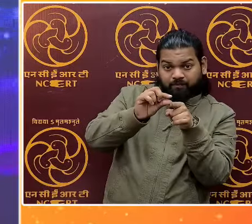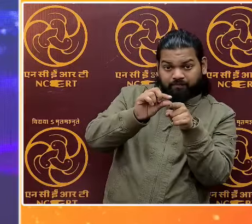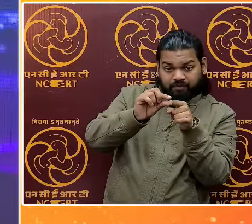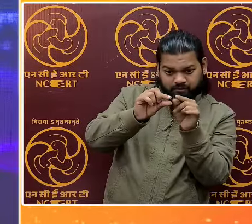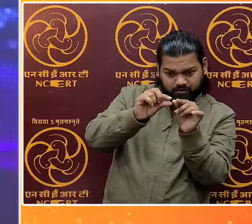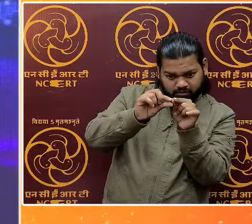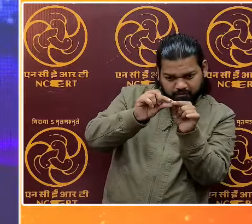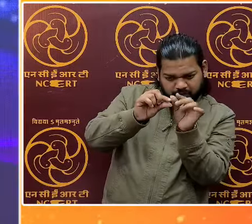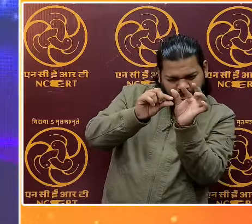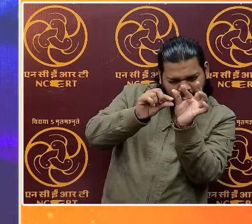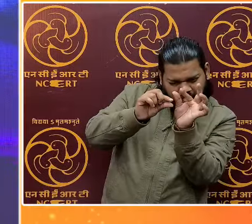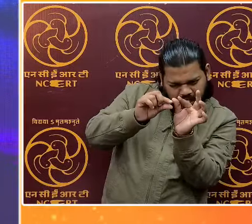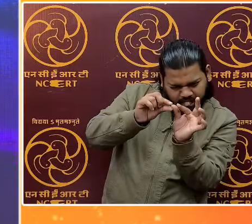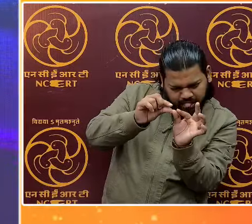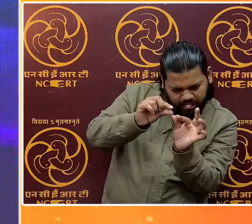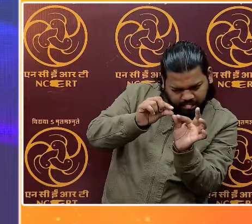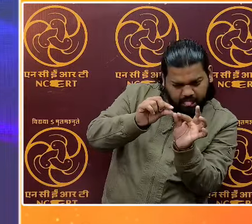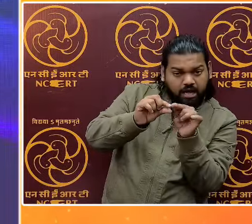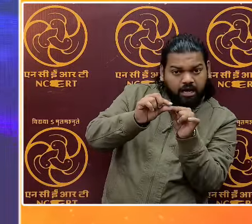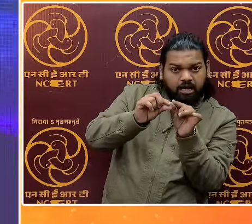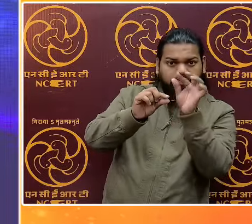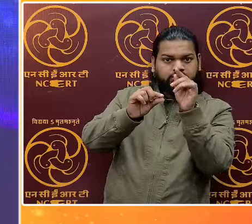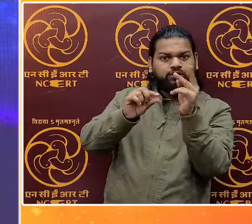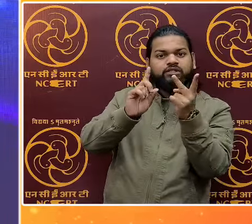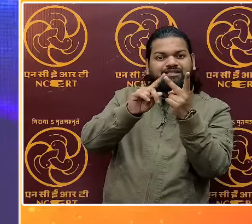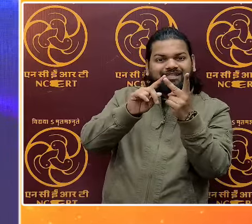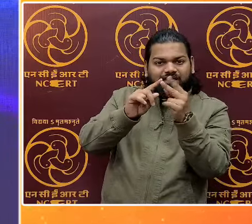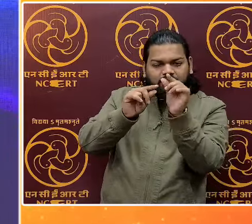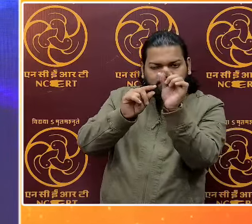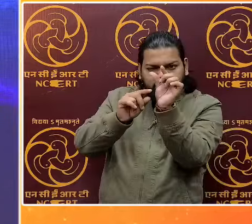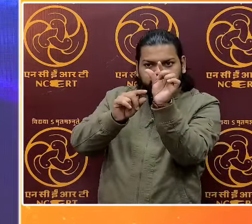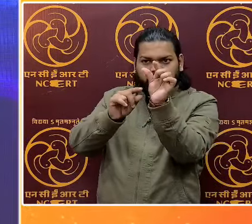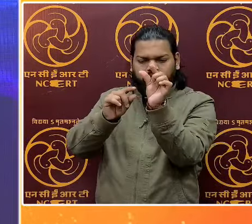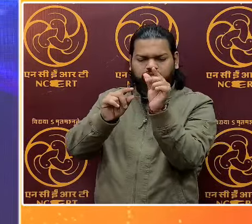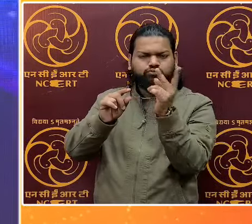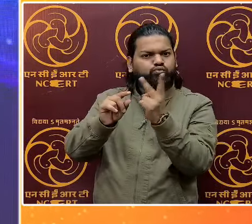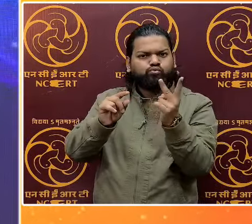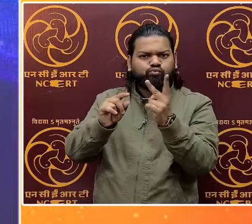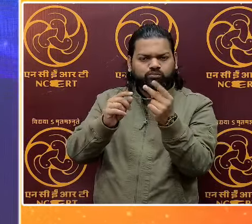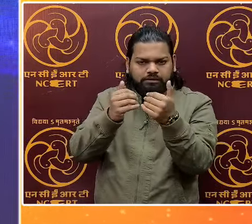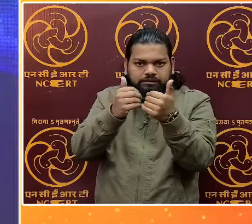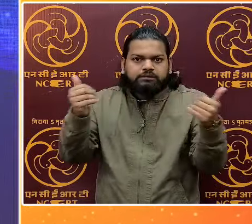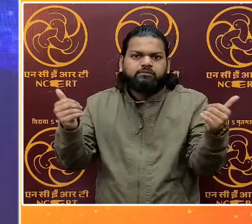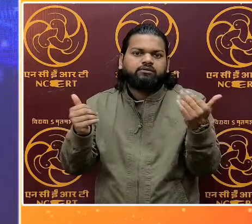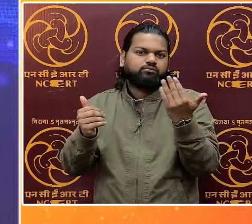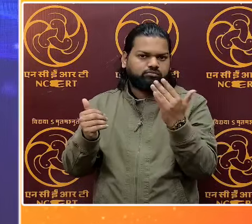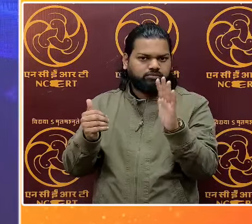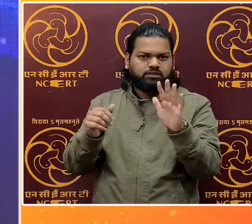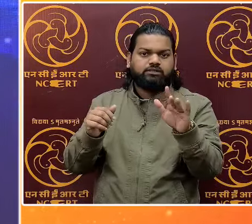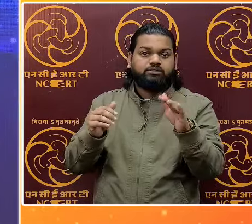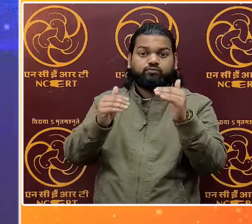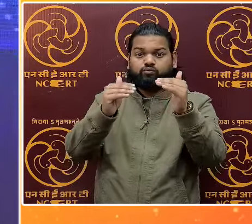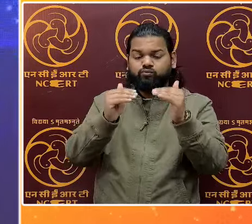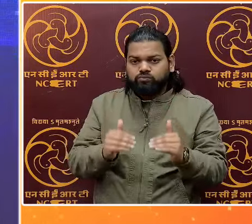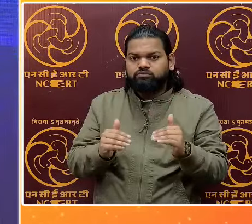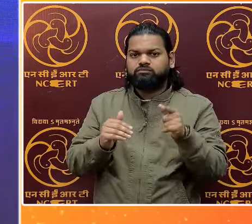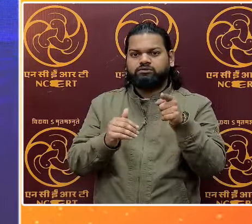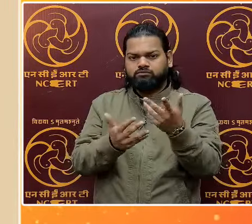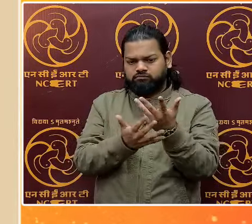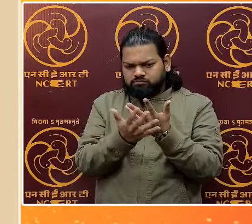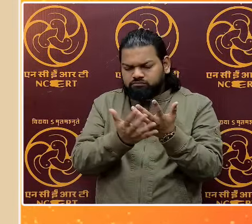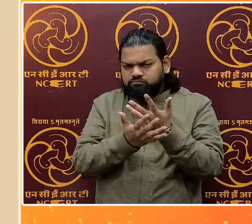thicker at the edges. So when you touch it, you can easily feel the difference between these two. Now further talking about